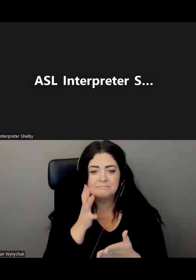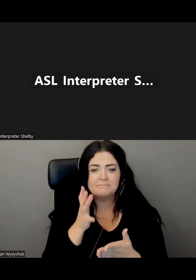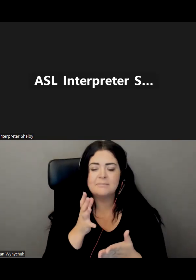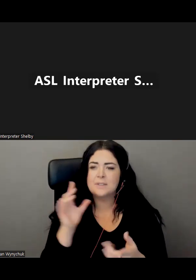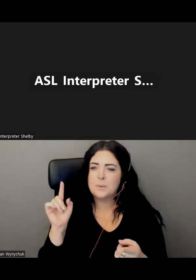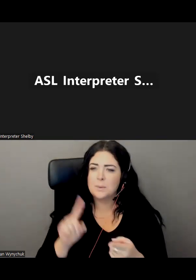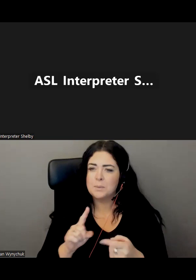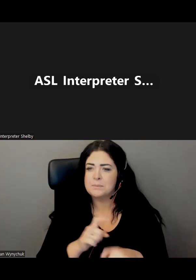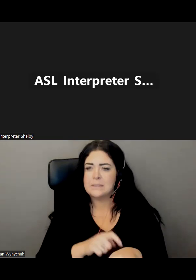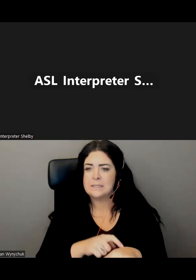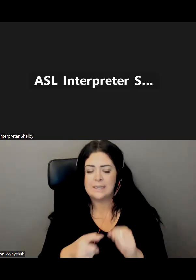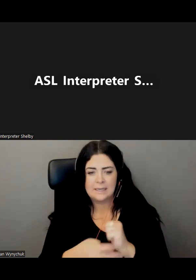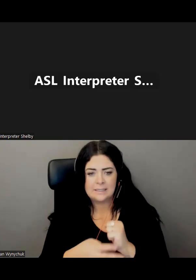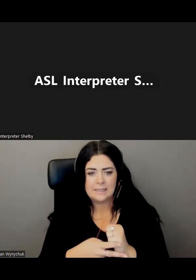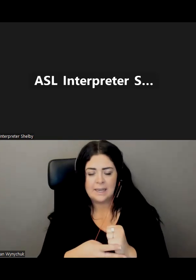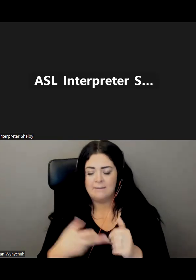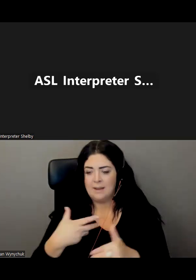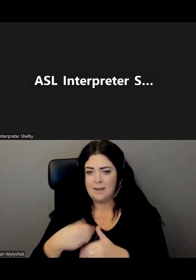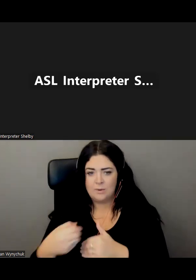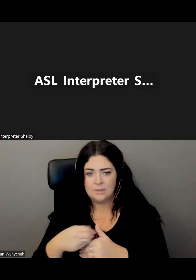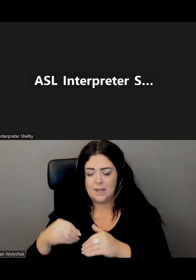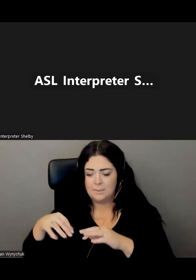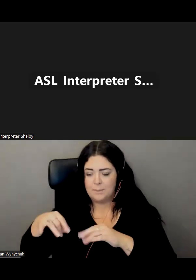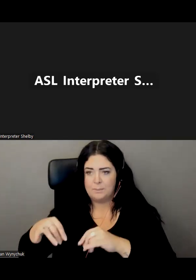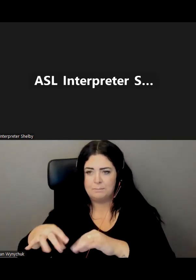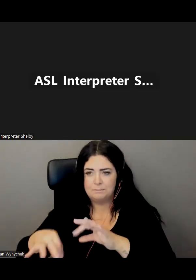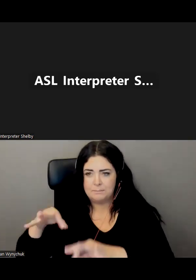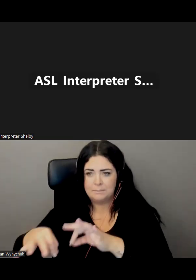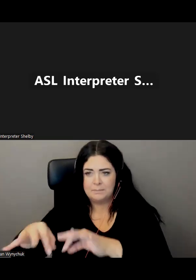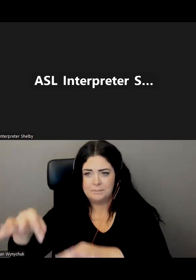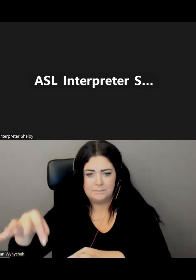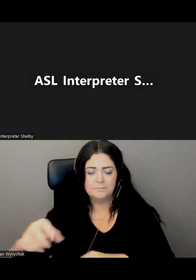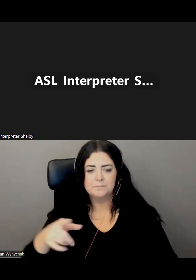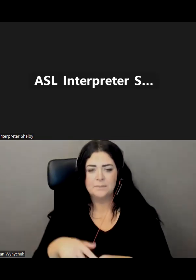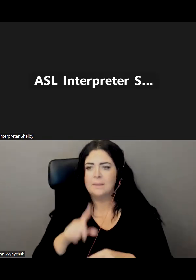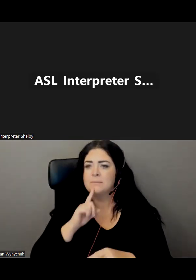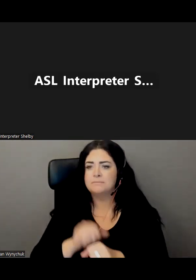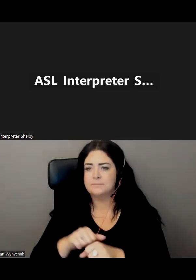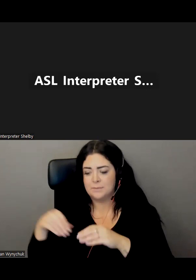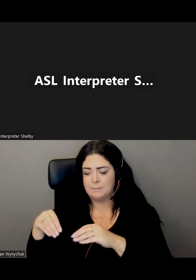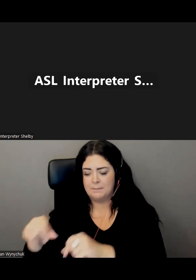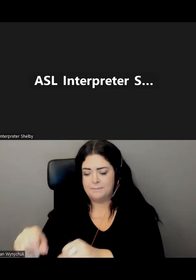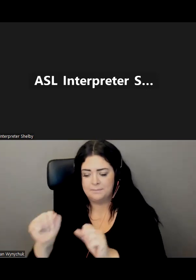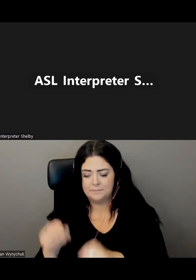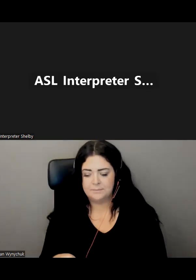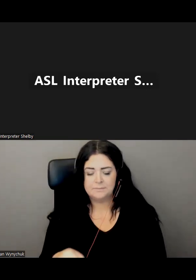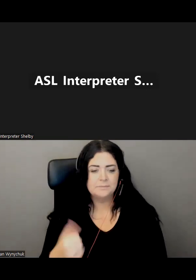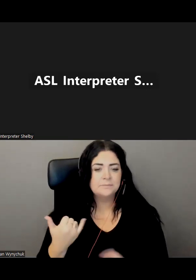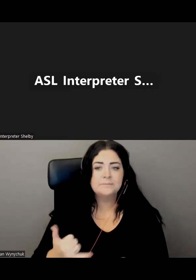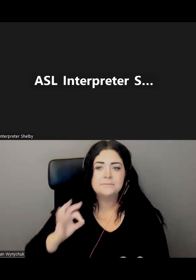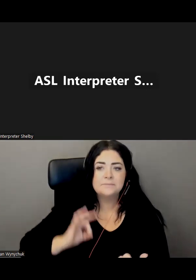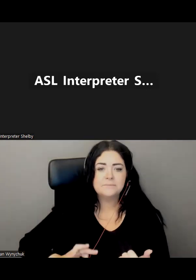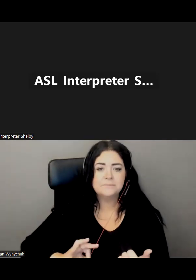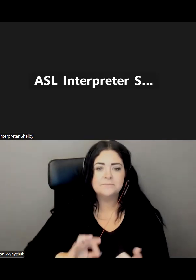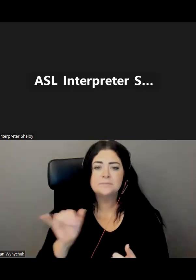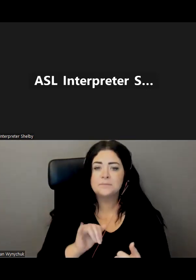time that they have to spend out in the fields taking all those weeds out in order to plant. So those are really useful too nowadays. They also